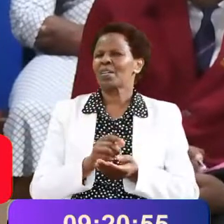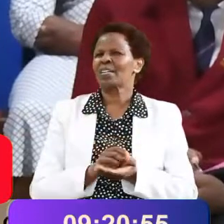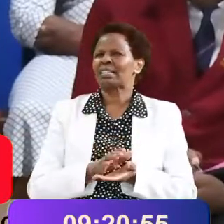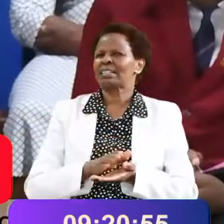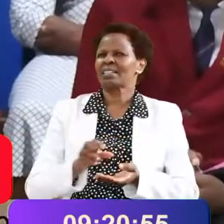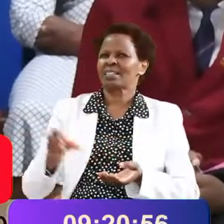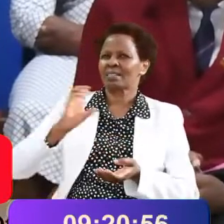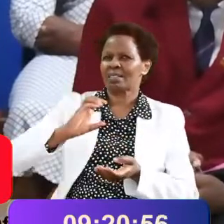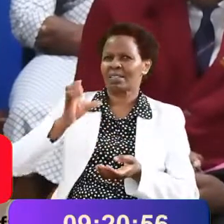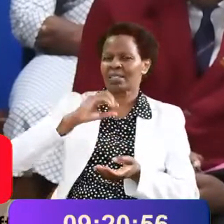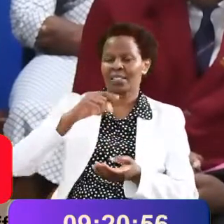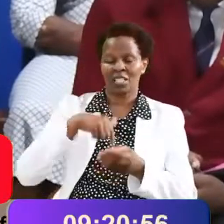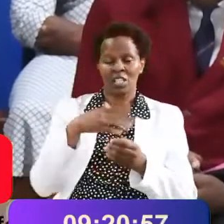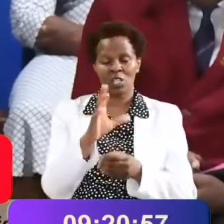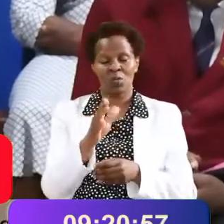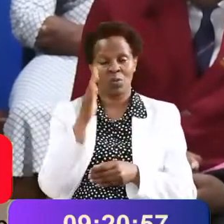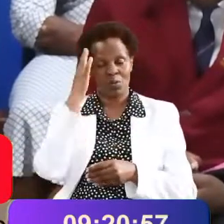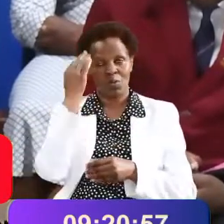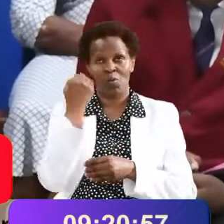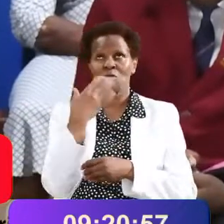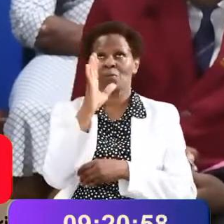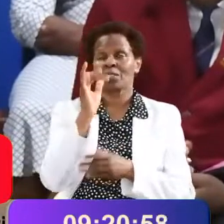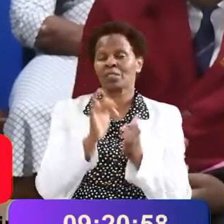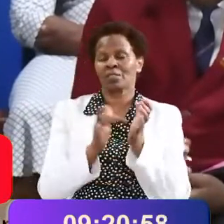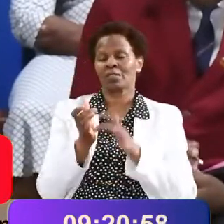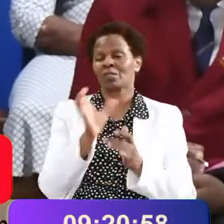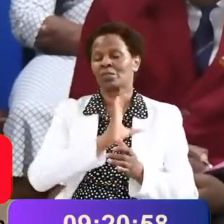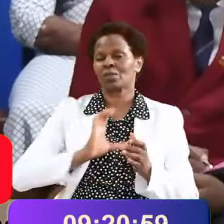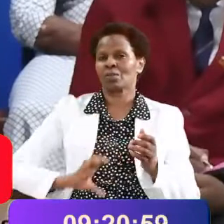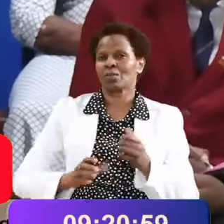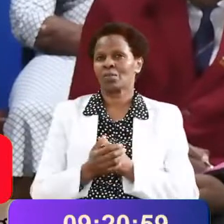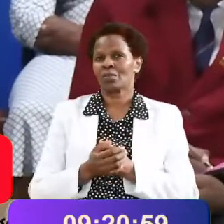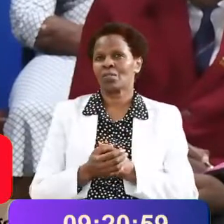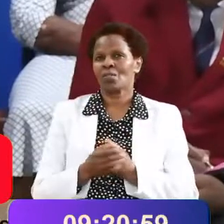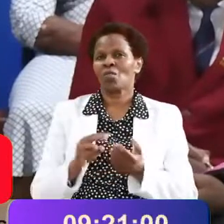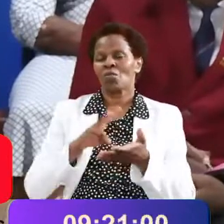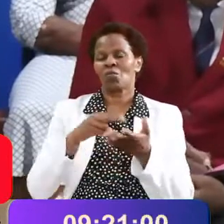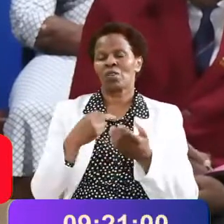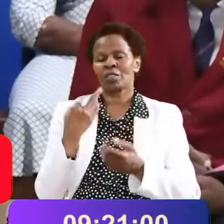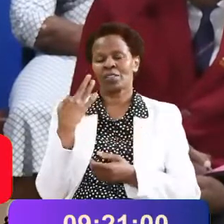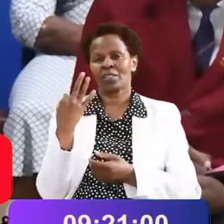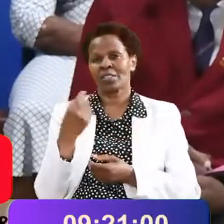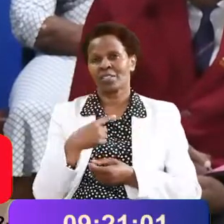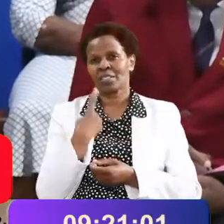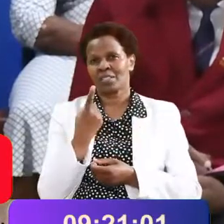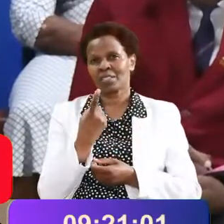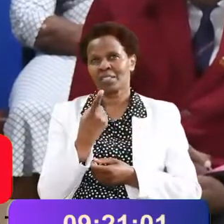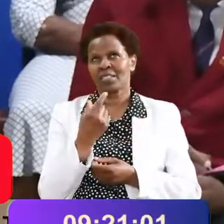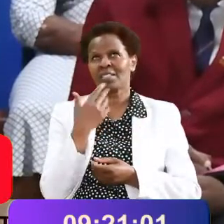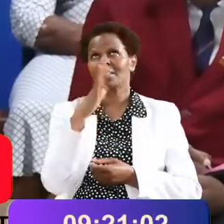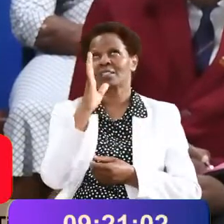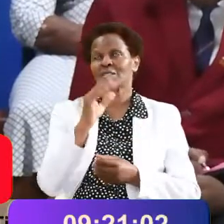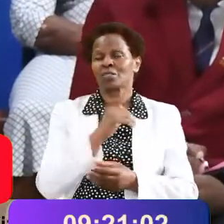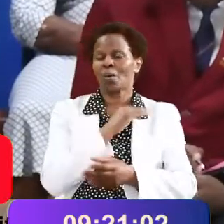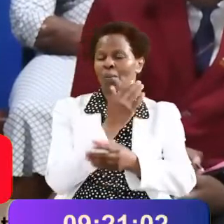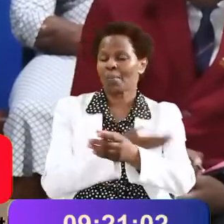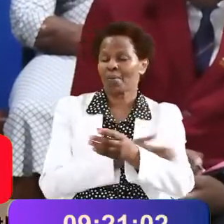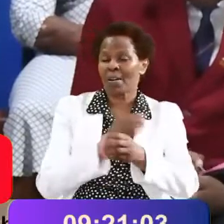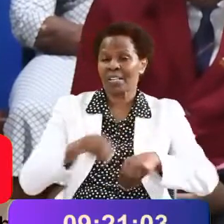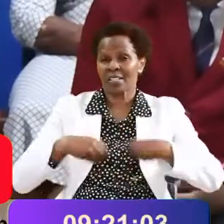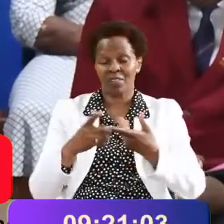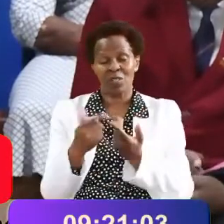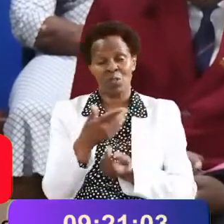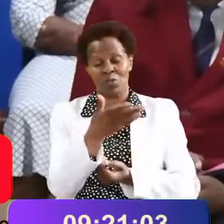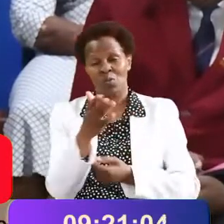God and of Jesus our Lord. And in verse 3 he says, as his divine power has given to us all